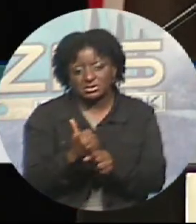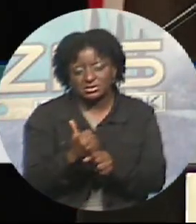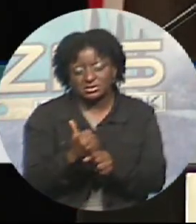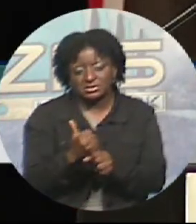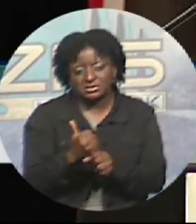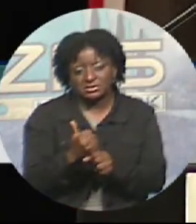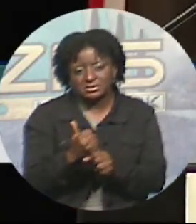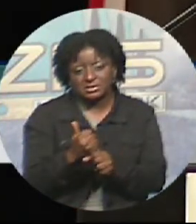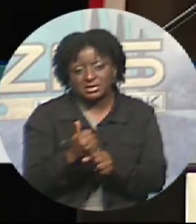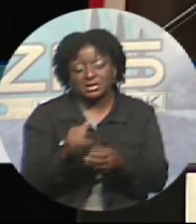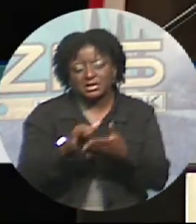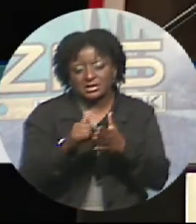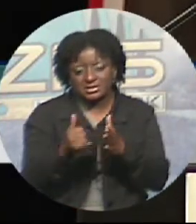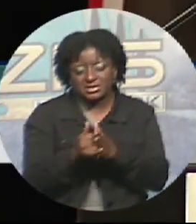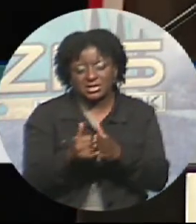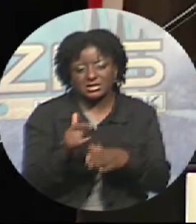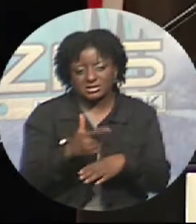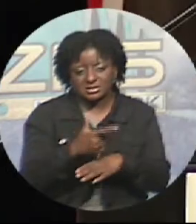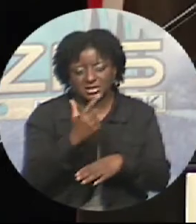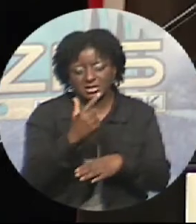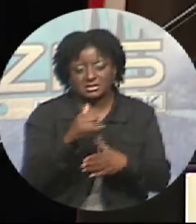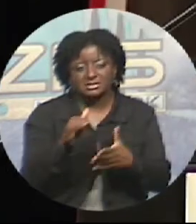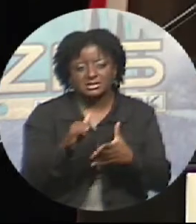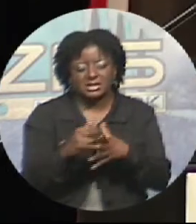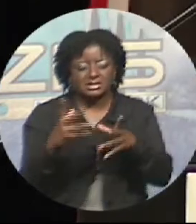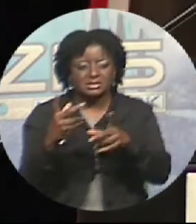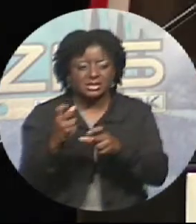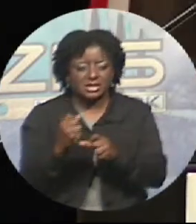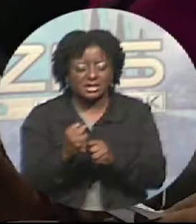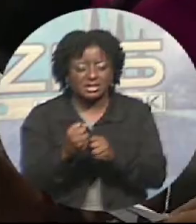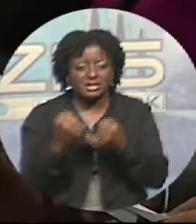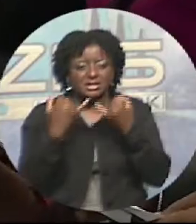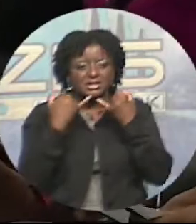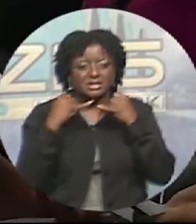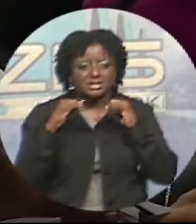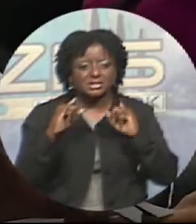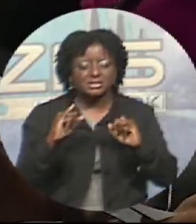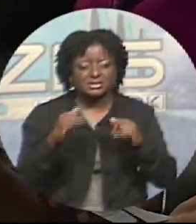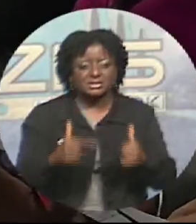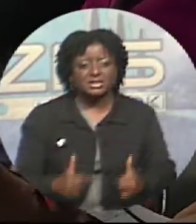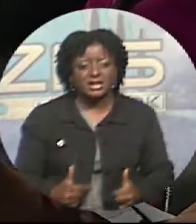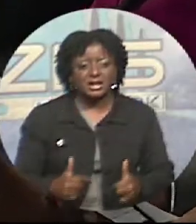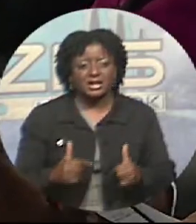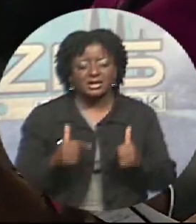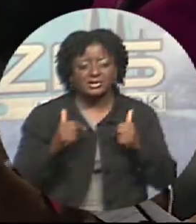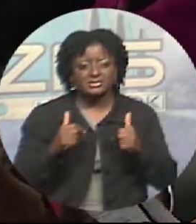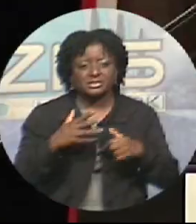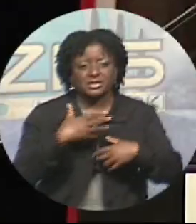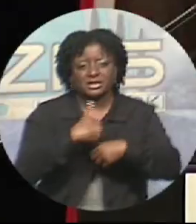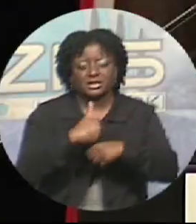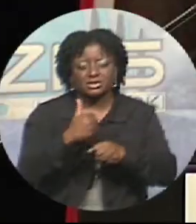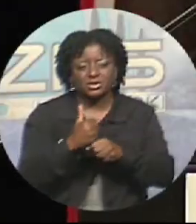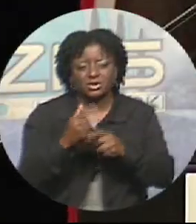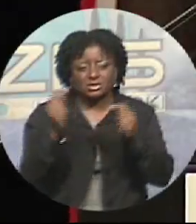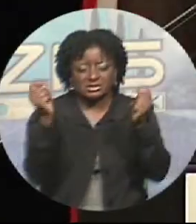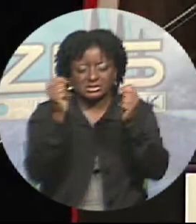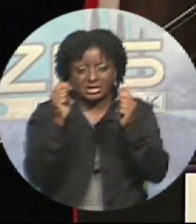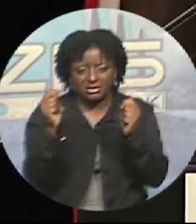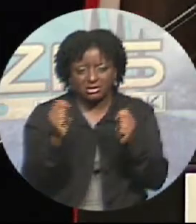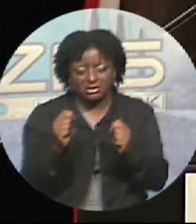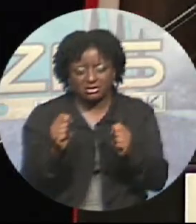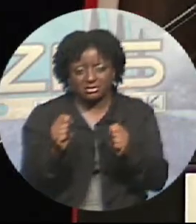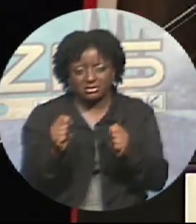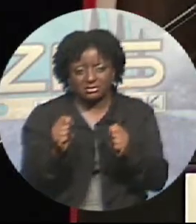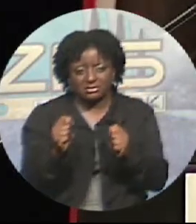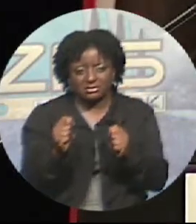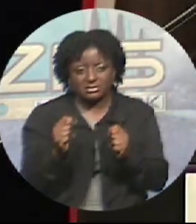that end up taking innocent lives and causing terror in our communities. That you become more